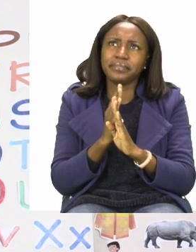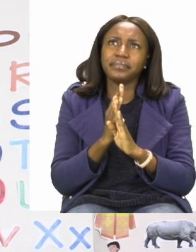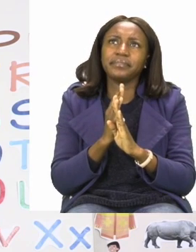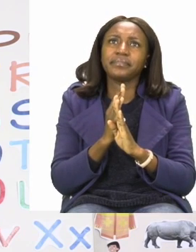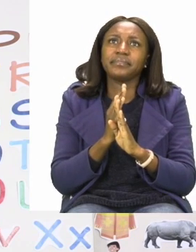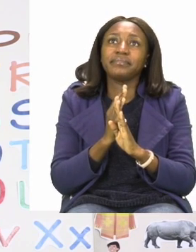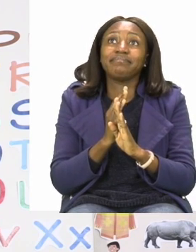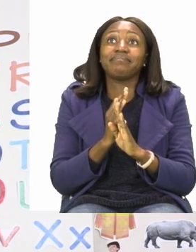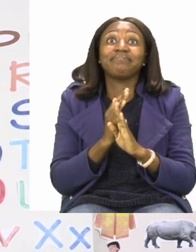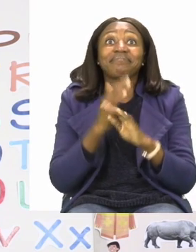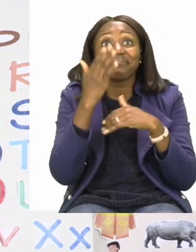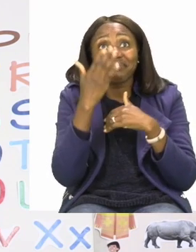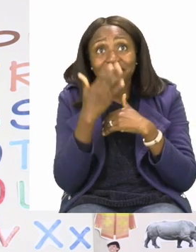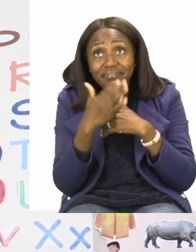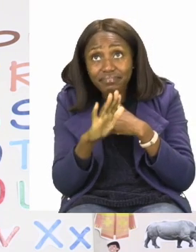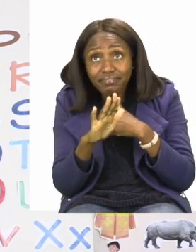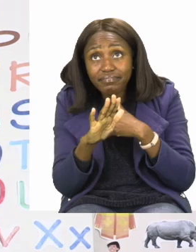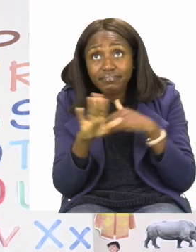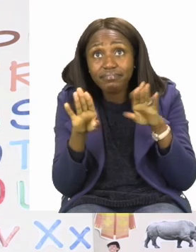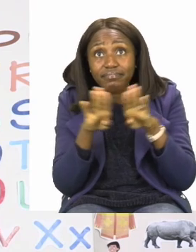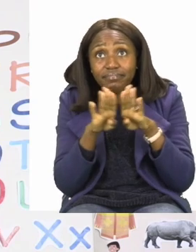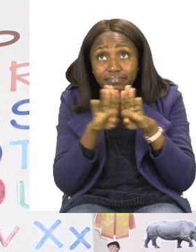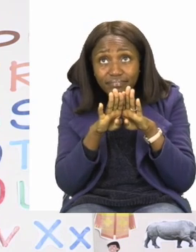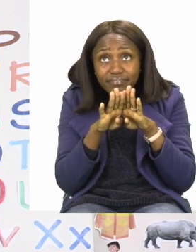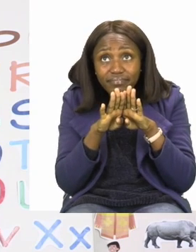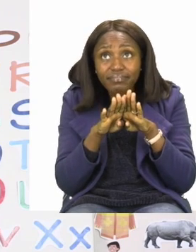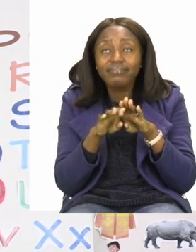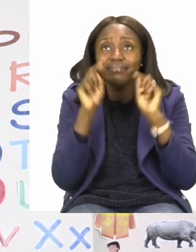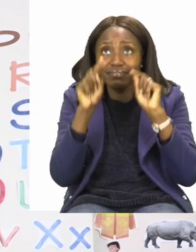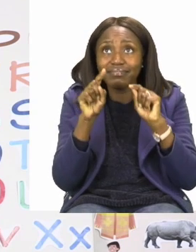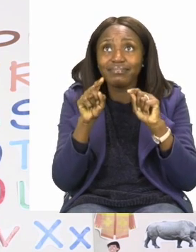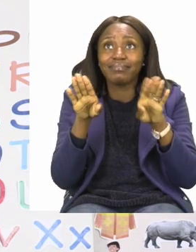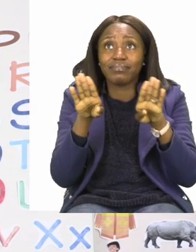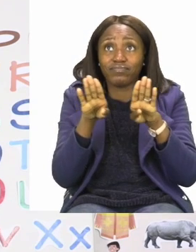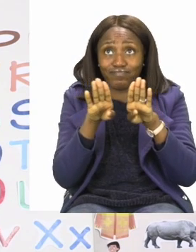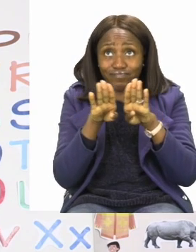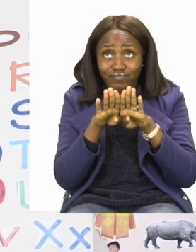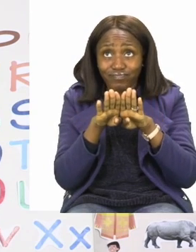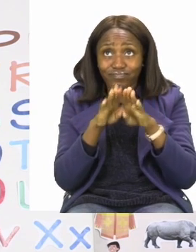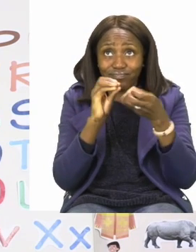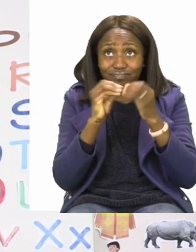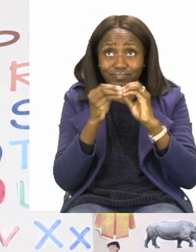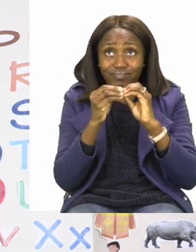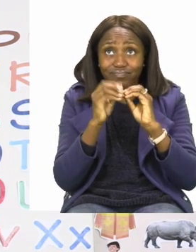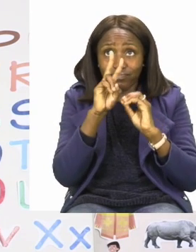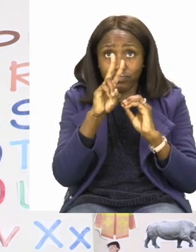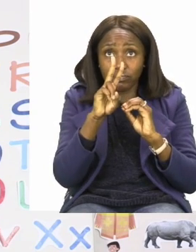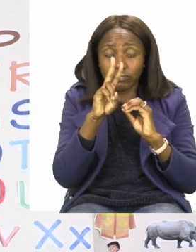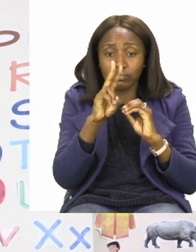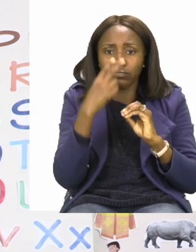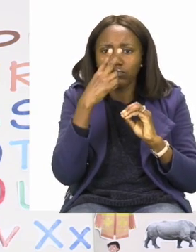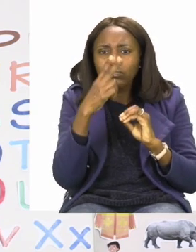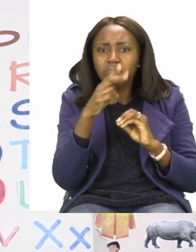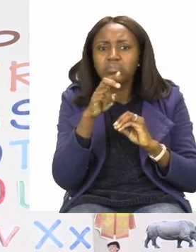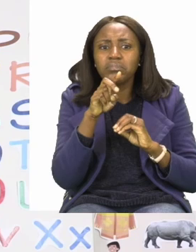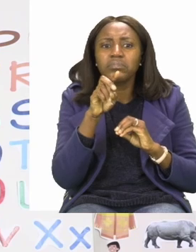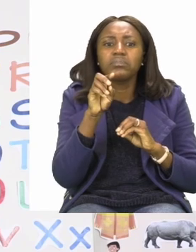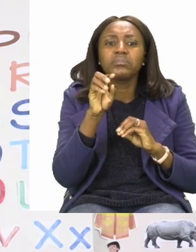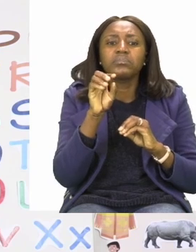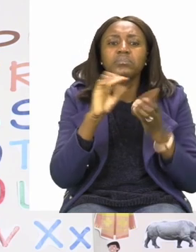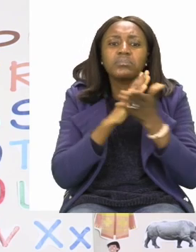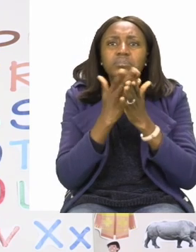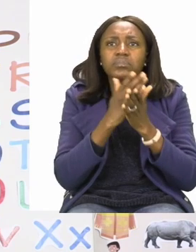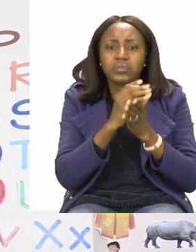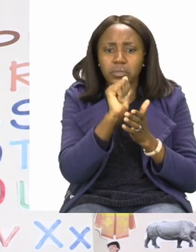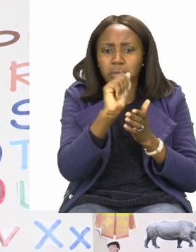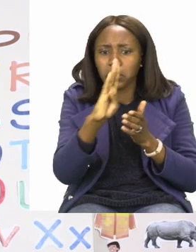when you're done with that, use the words that you have traced to do the second part, the missing letters. So take